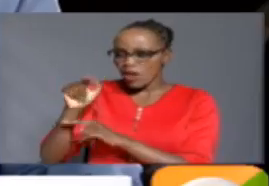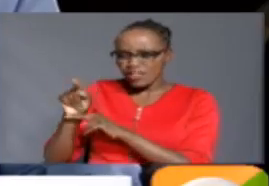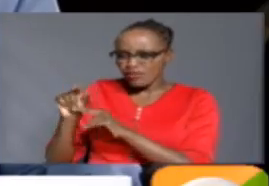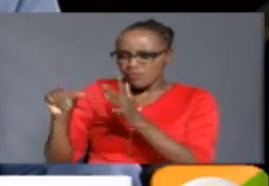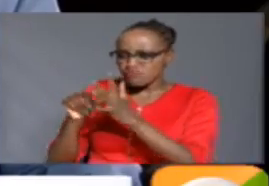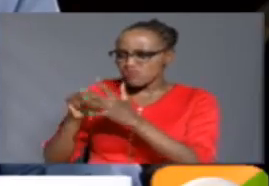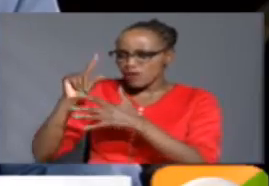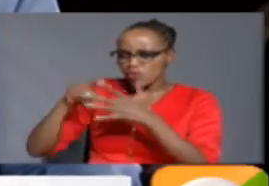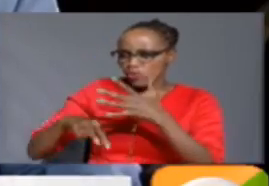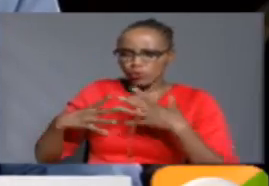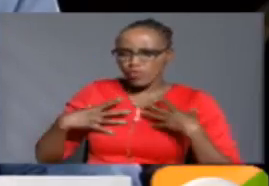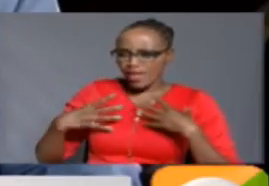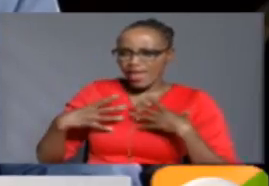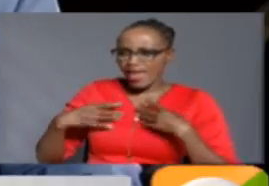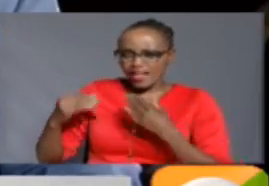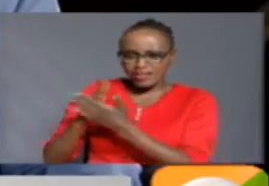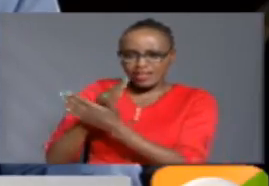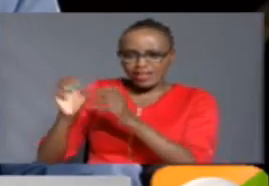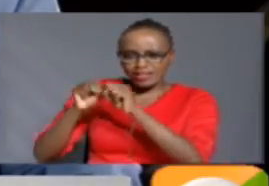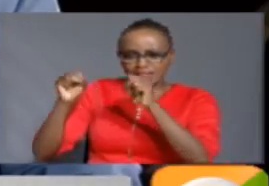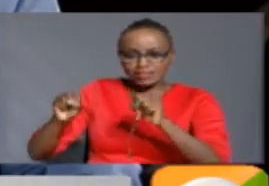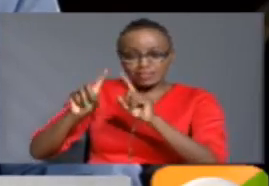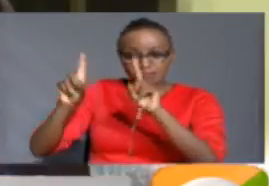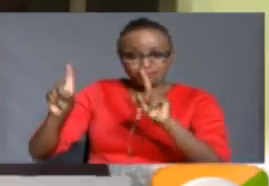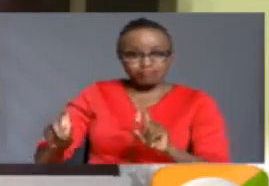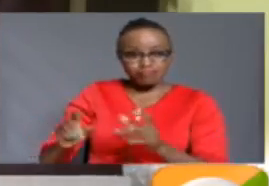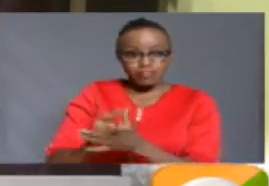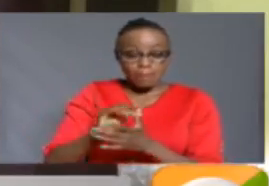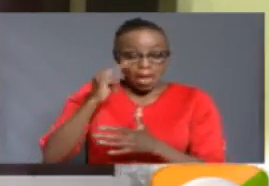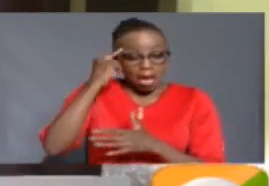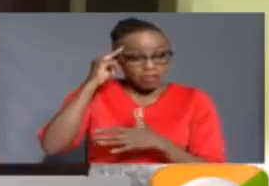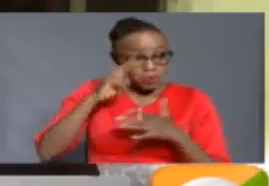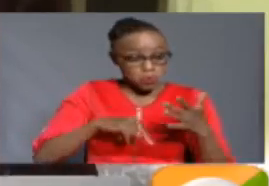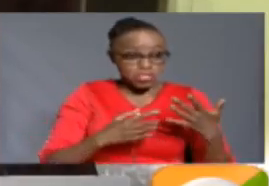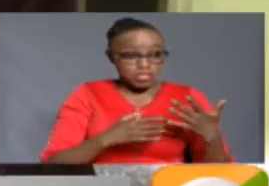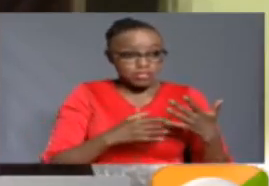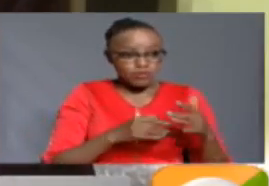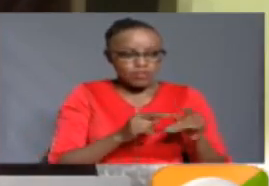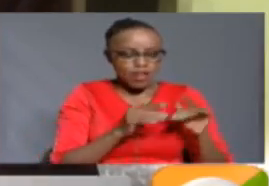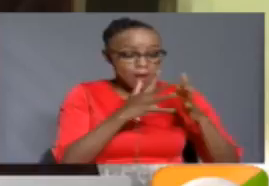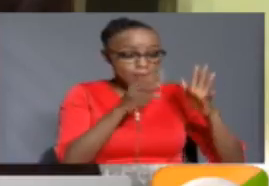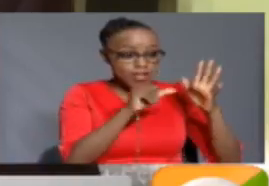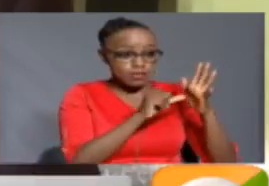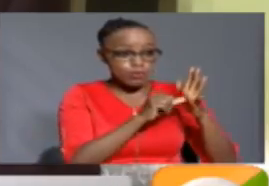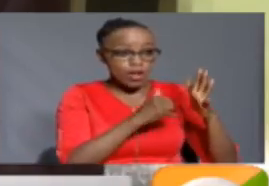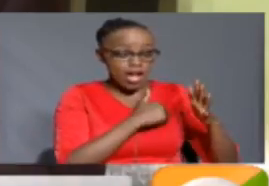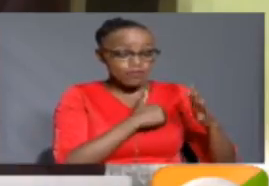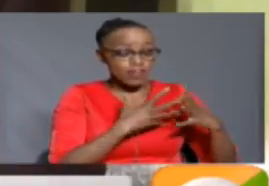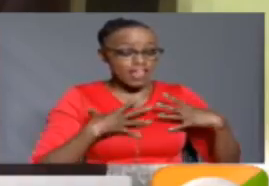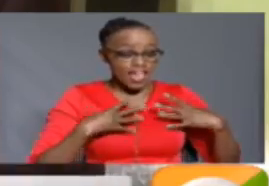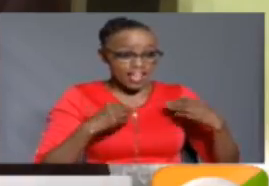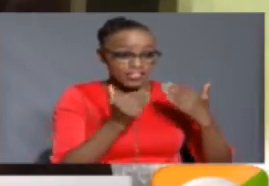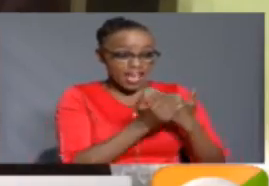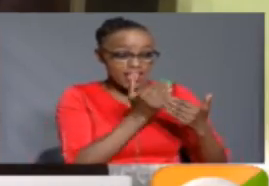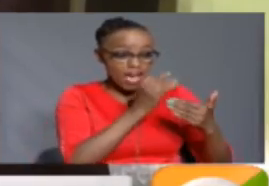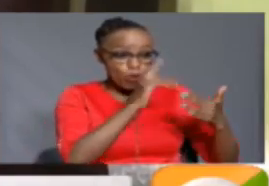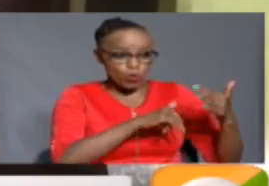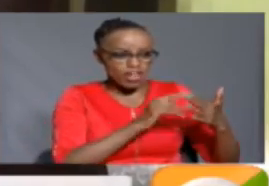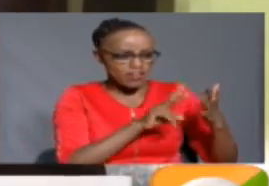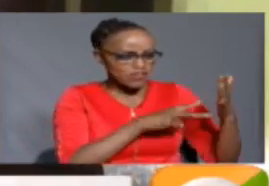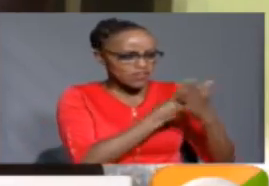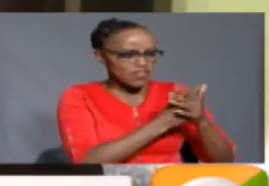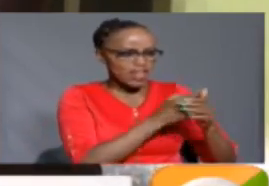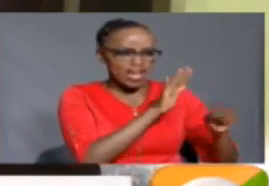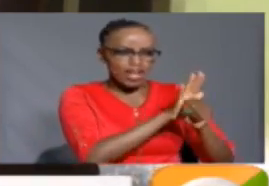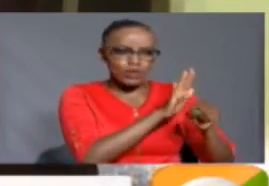the healthcare system in Kenya today? I think the biggest problem we've had with healthcare in Kenya is that it has been failing for many